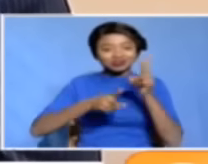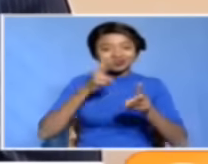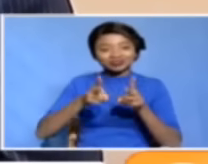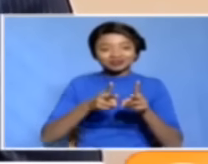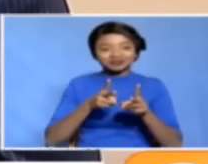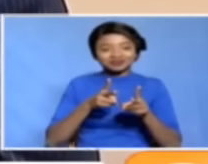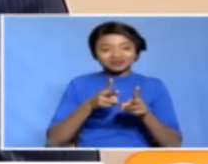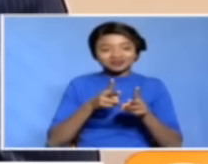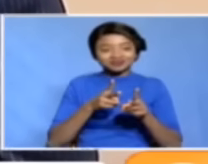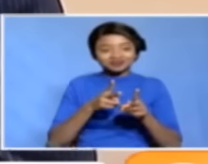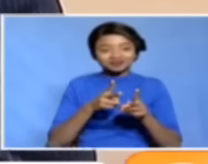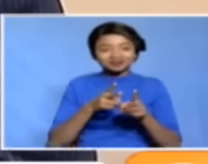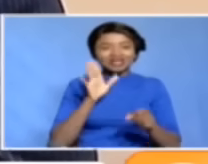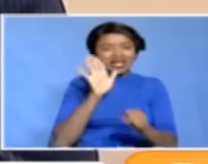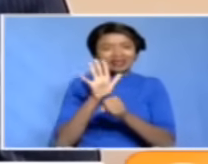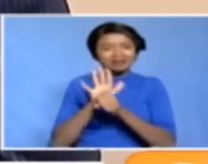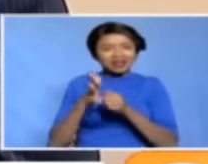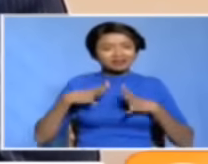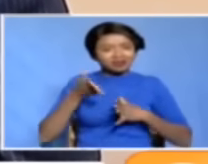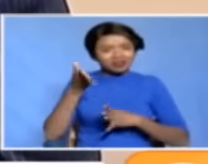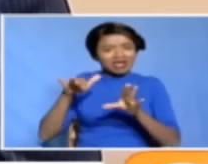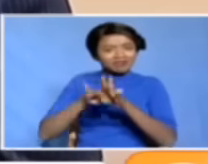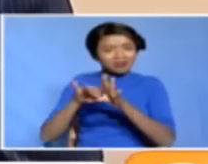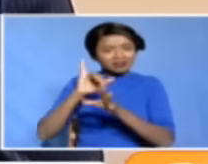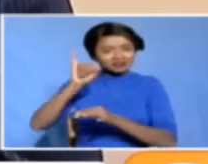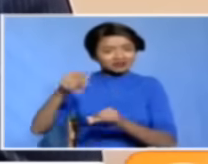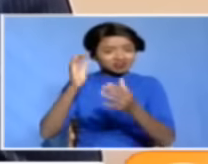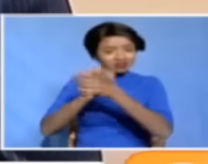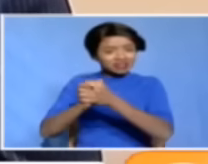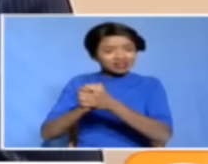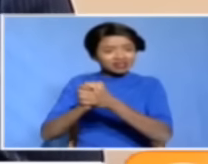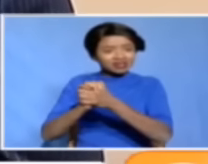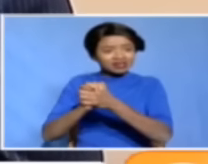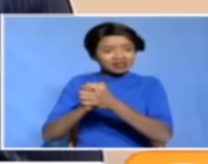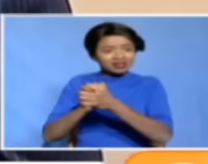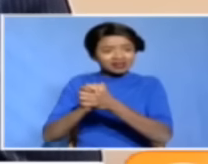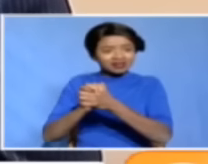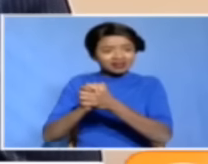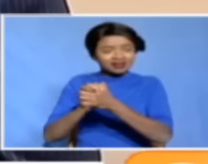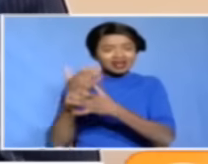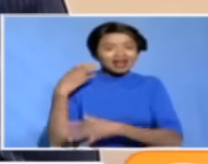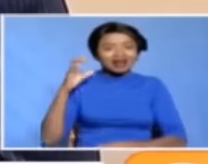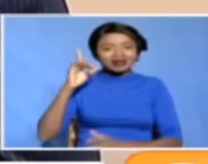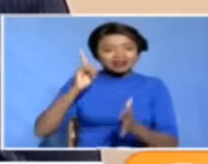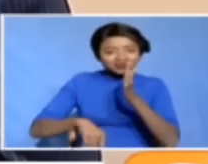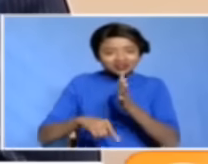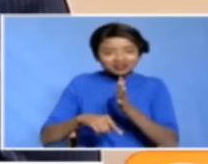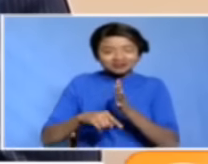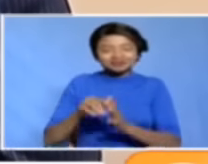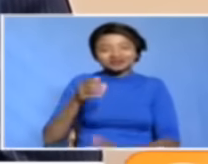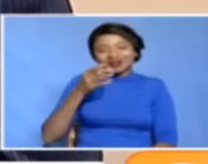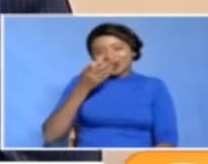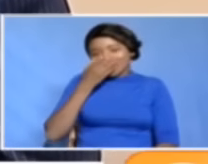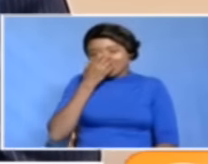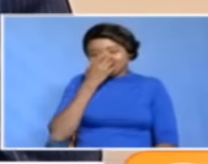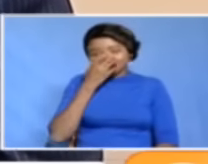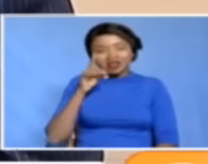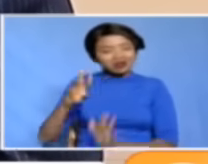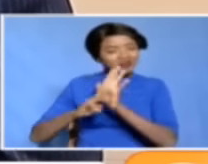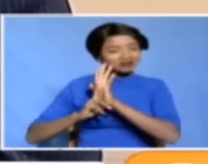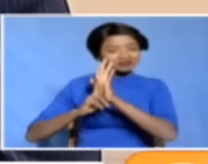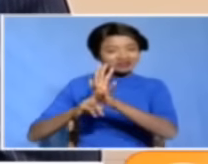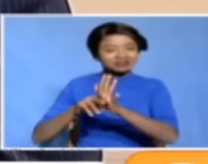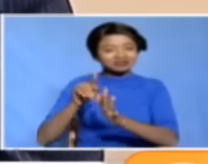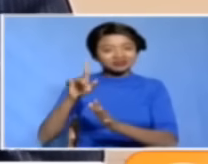candidate and that of many of us in Jubilee, including the president, is the candidate of William Ruto and we'll present him to the